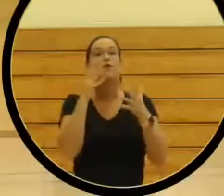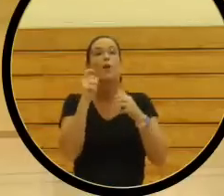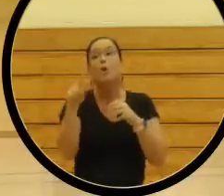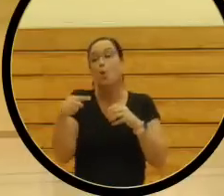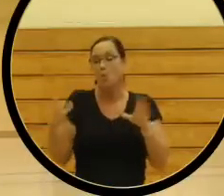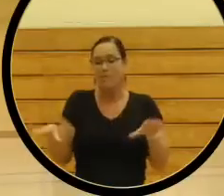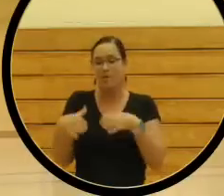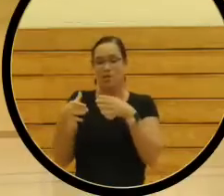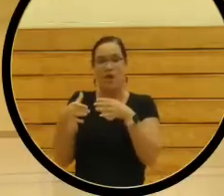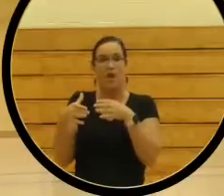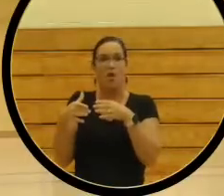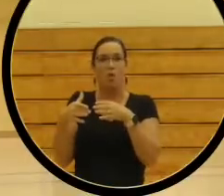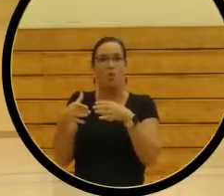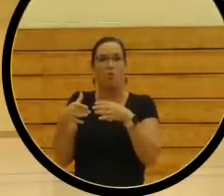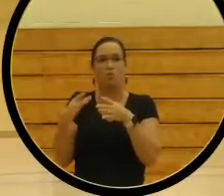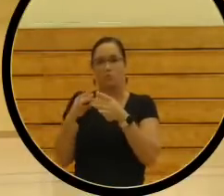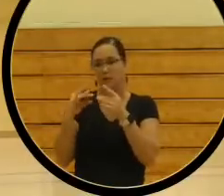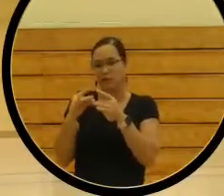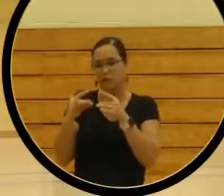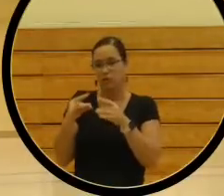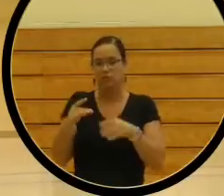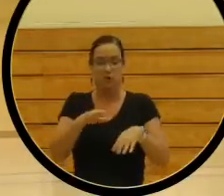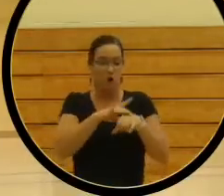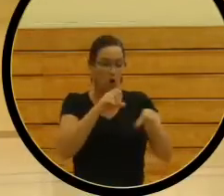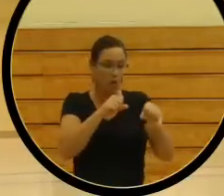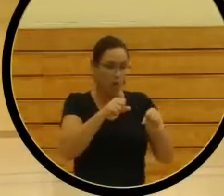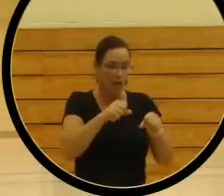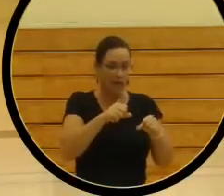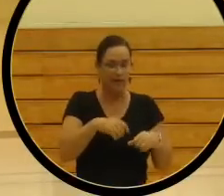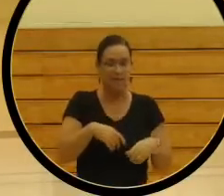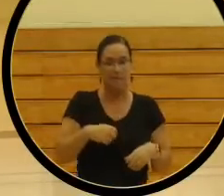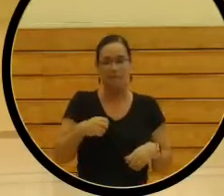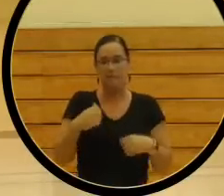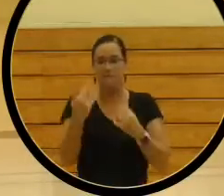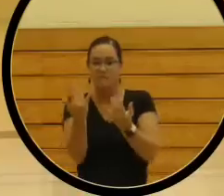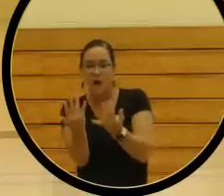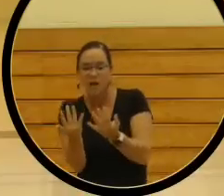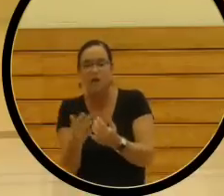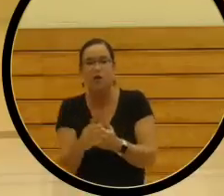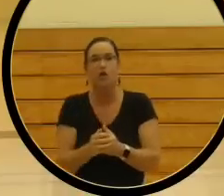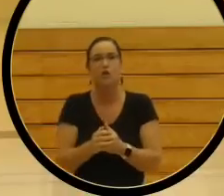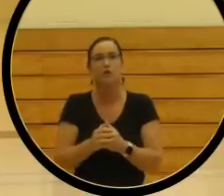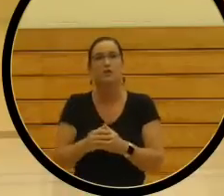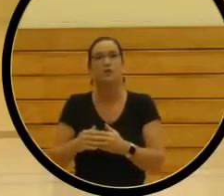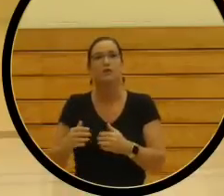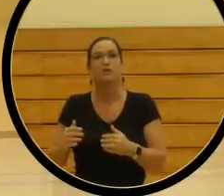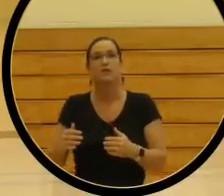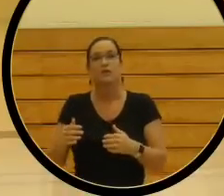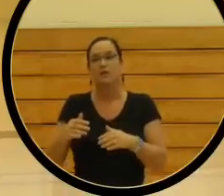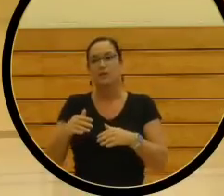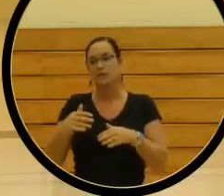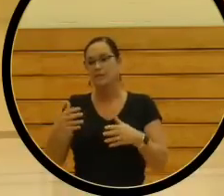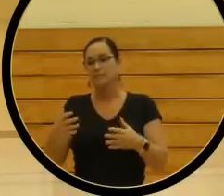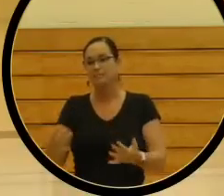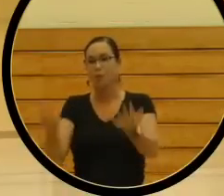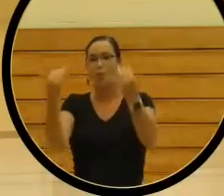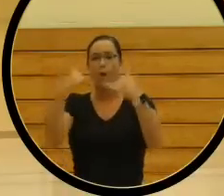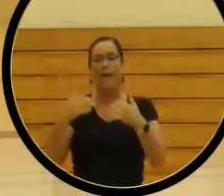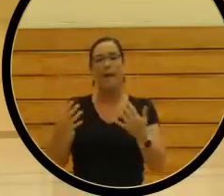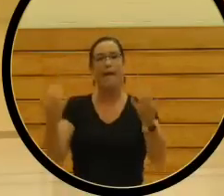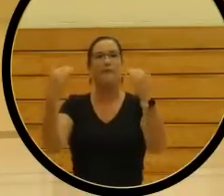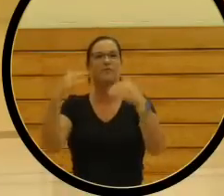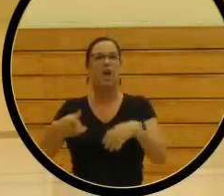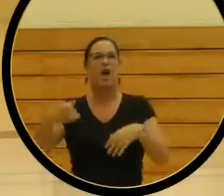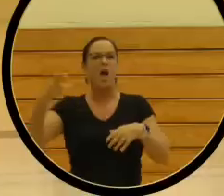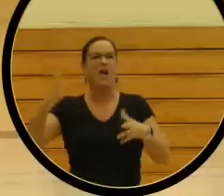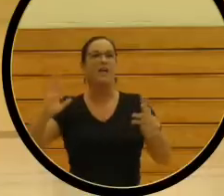volcano or earthquake messages or wildland fire messages or high surf messages, flooding messages, you